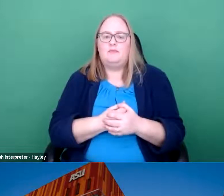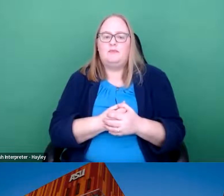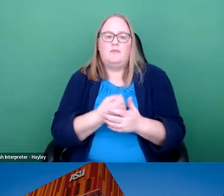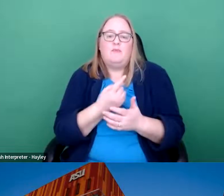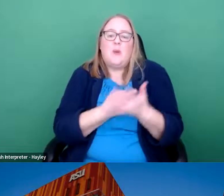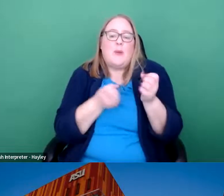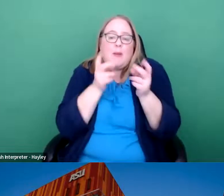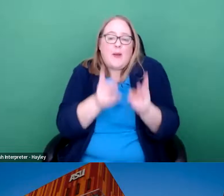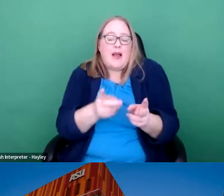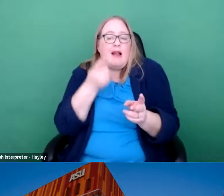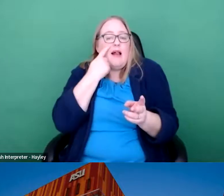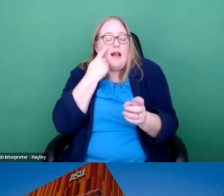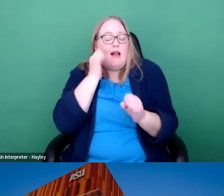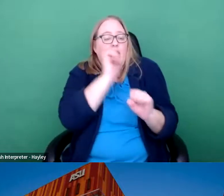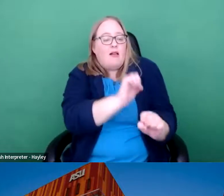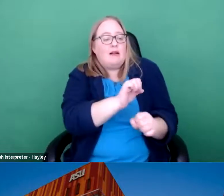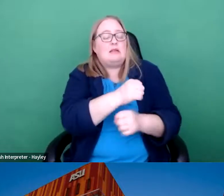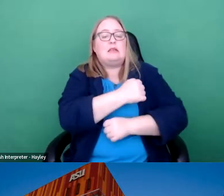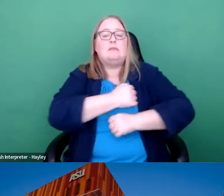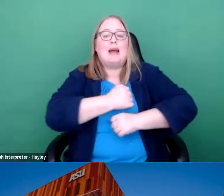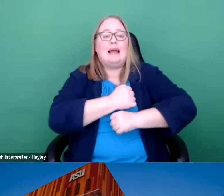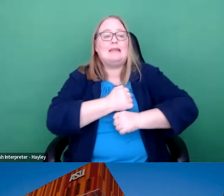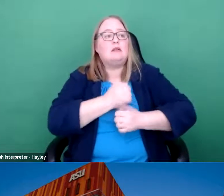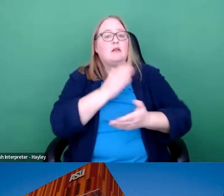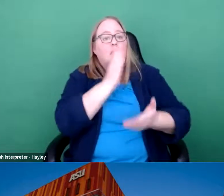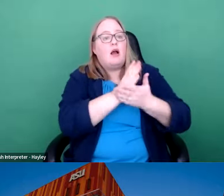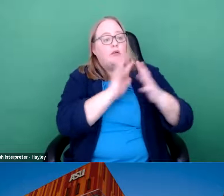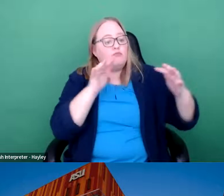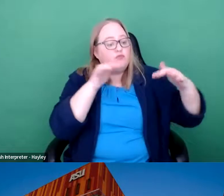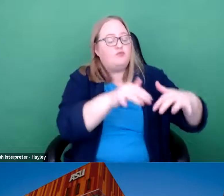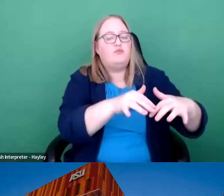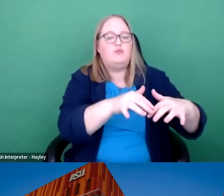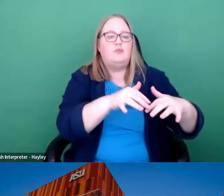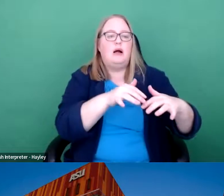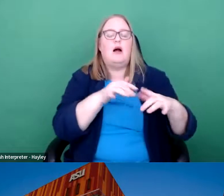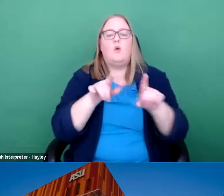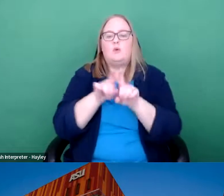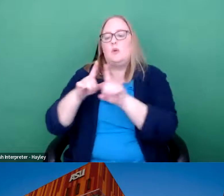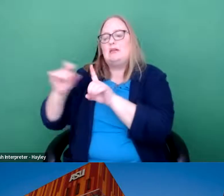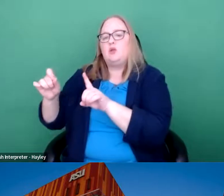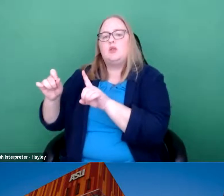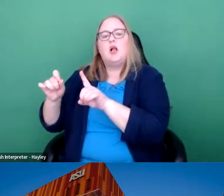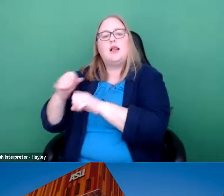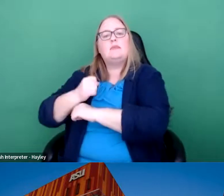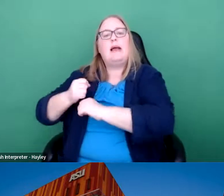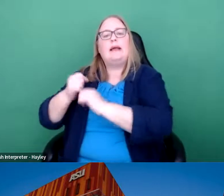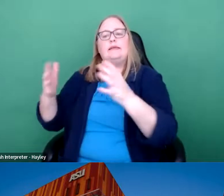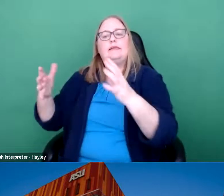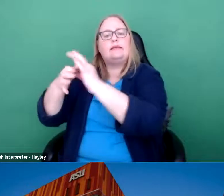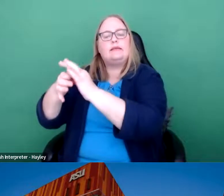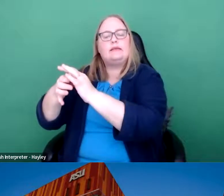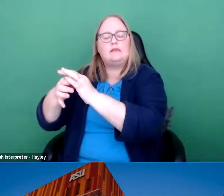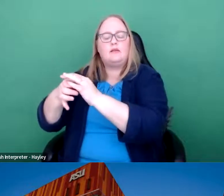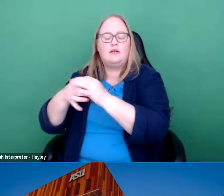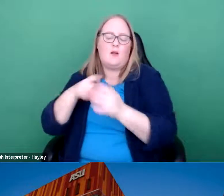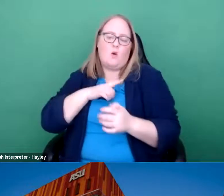physical spaces where people come together and the digital spaces in which people come together. And that's kind of, why projects like, or programs